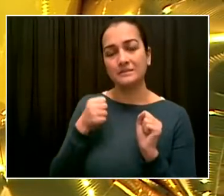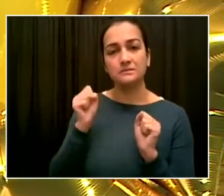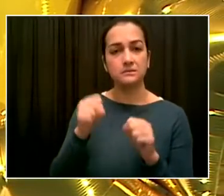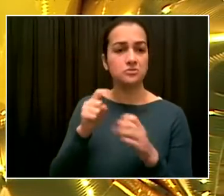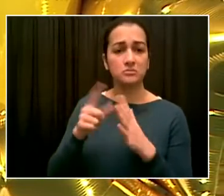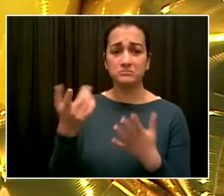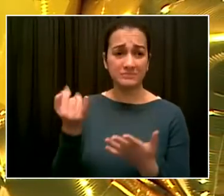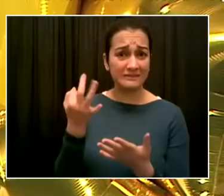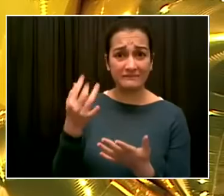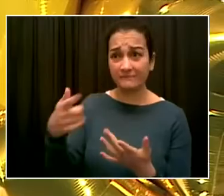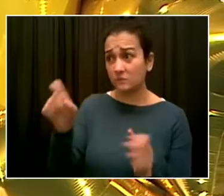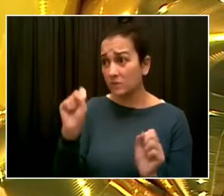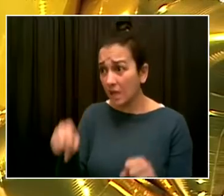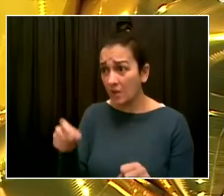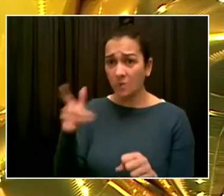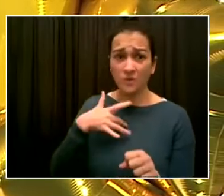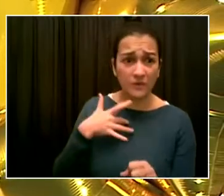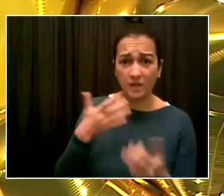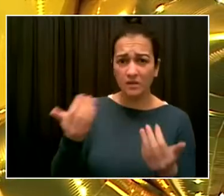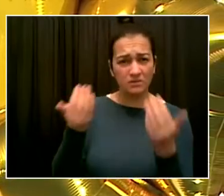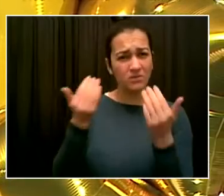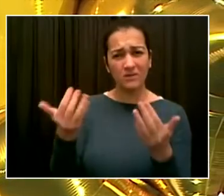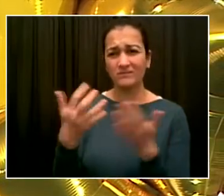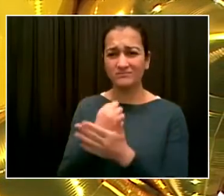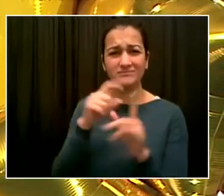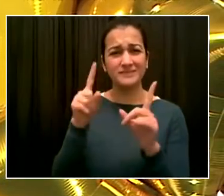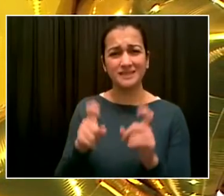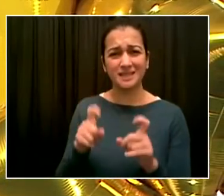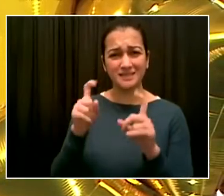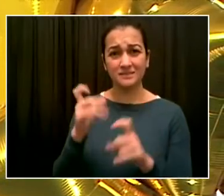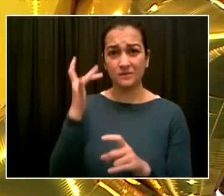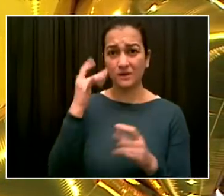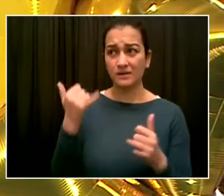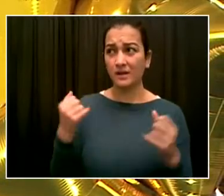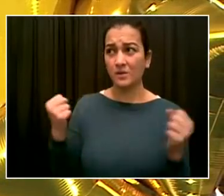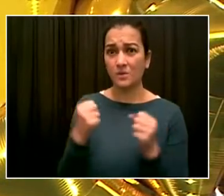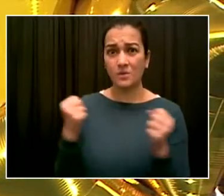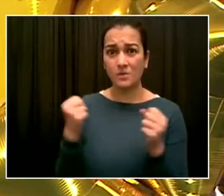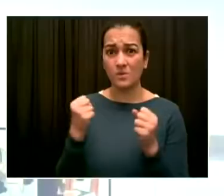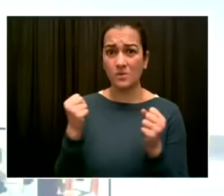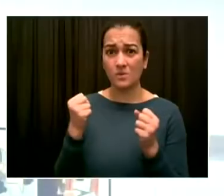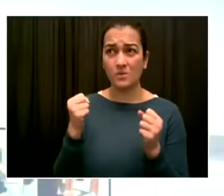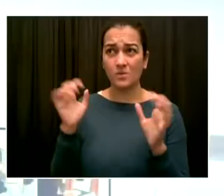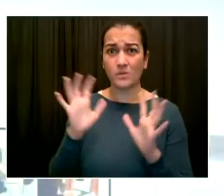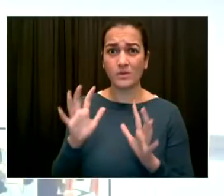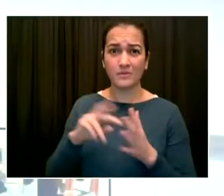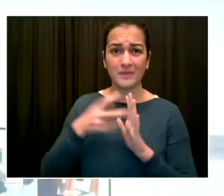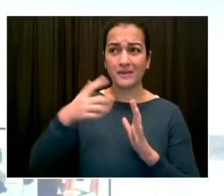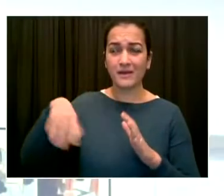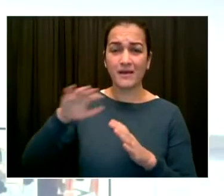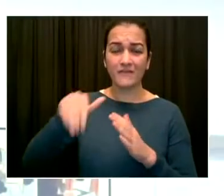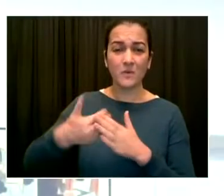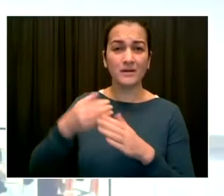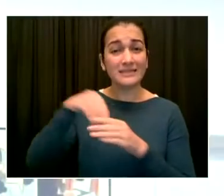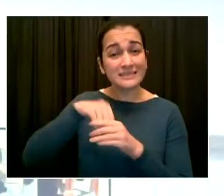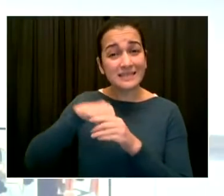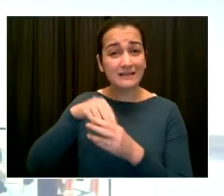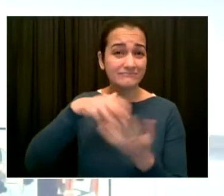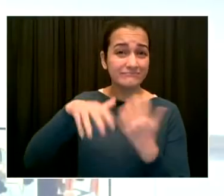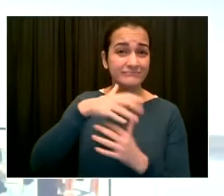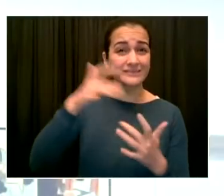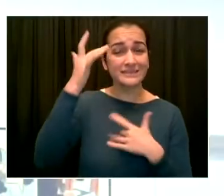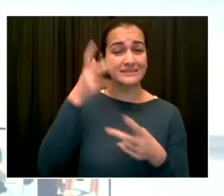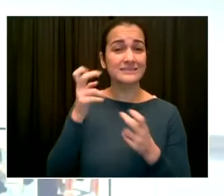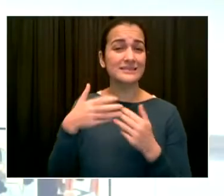colder weather come on. So Dr. Choksi, you want to speak to that? Thank you, sir, and thanks, Elizabeth, for the question. Yes, we